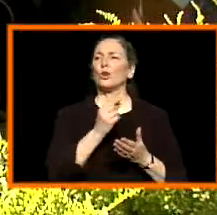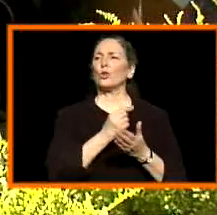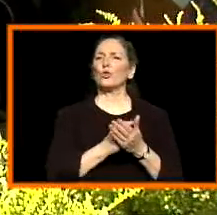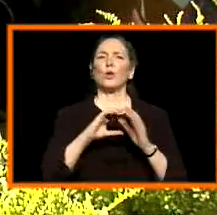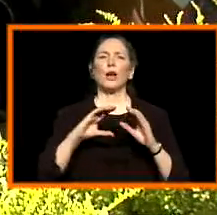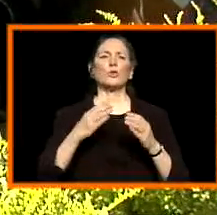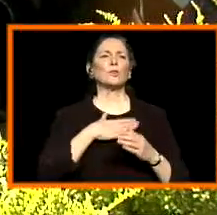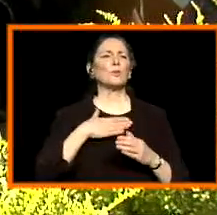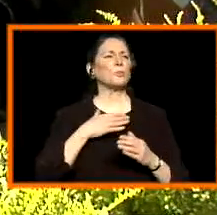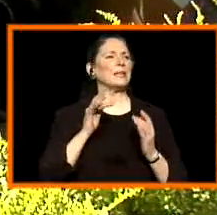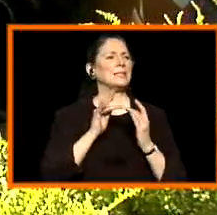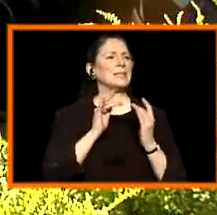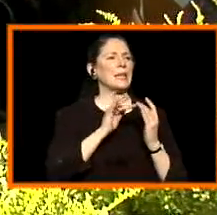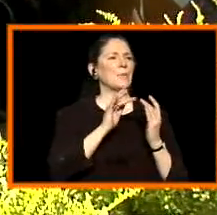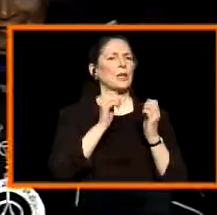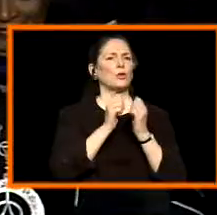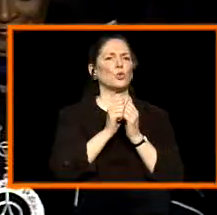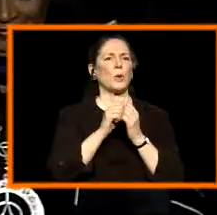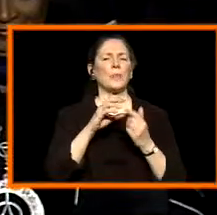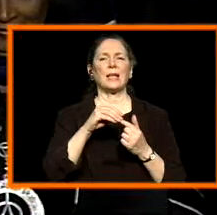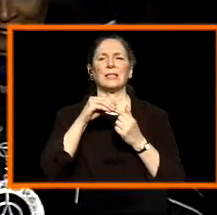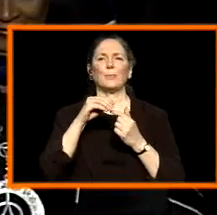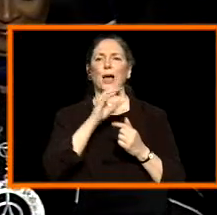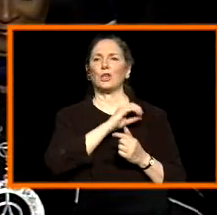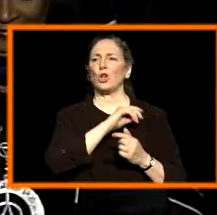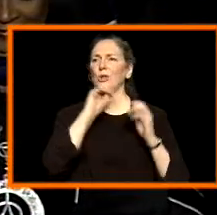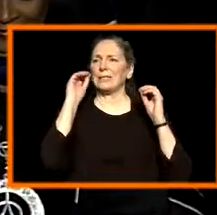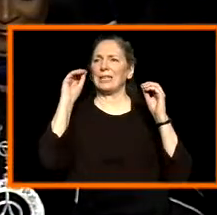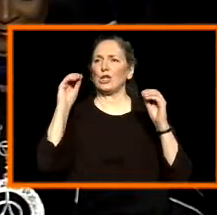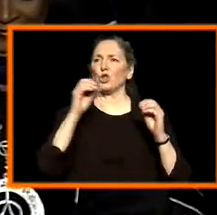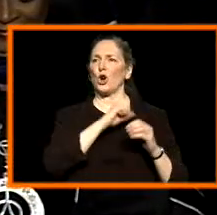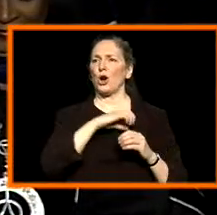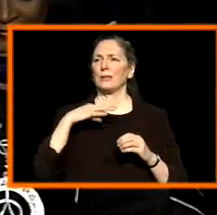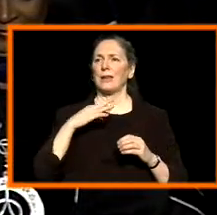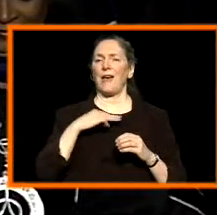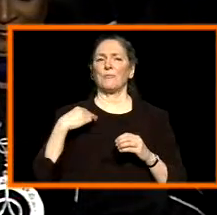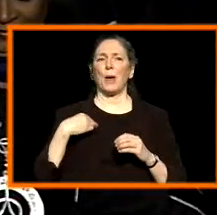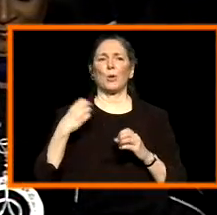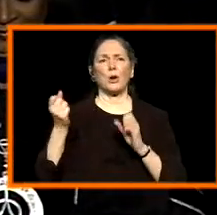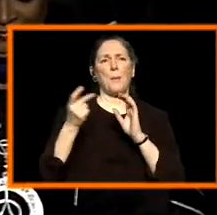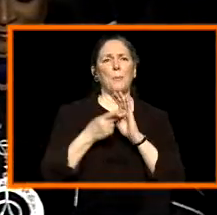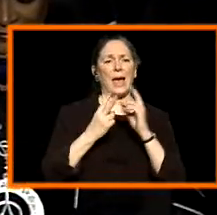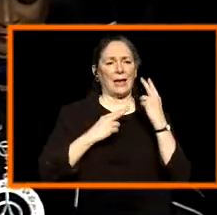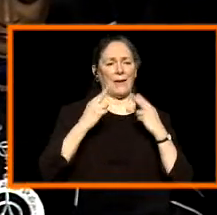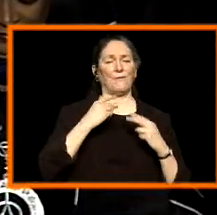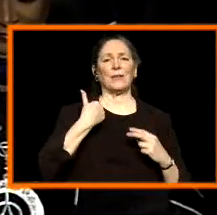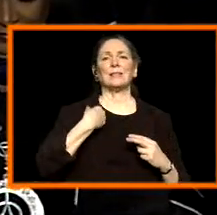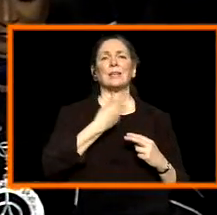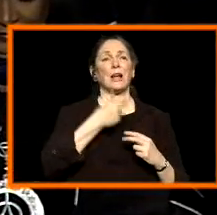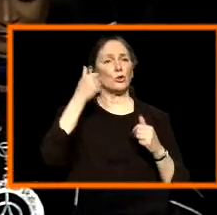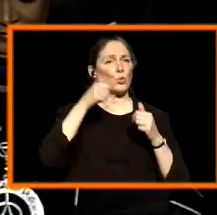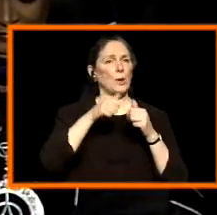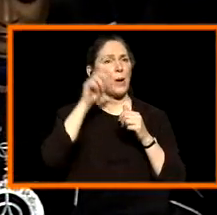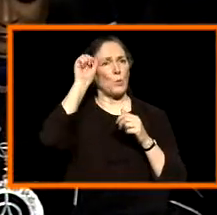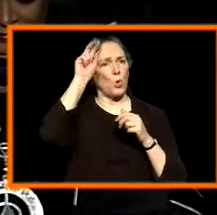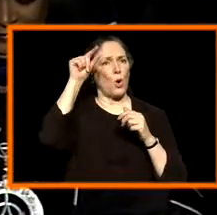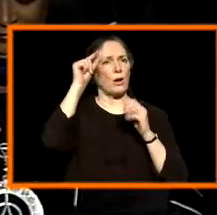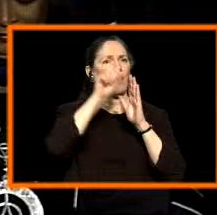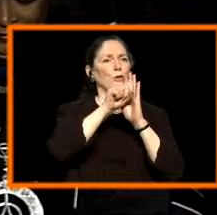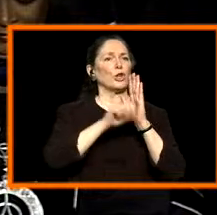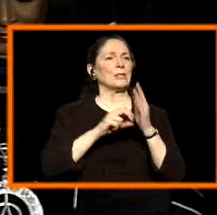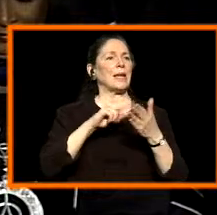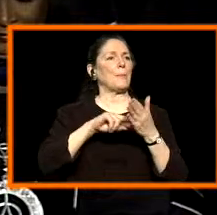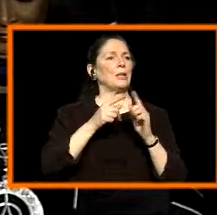Graduates, please keep in touch with that special professor, staff member or two, and come back and visit us. Remember what Governor State means to